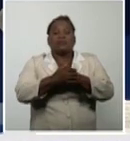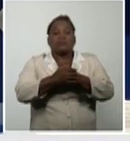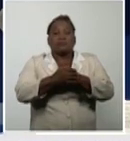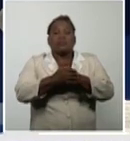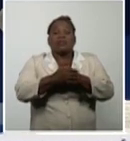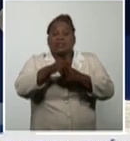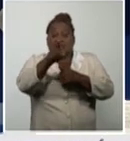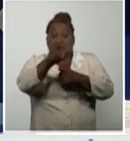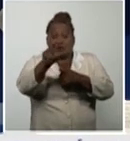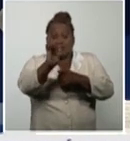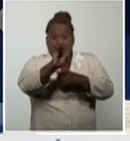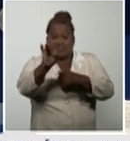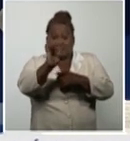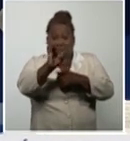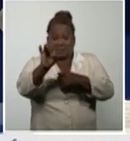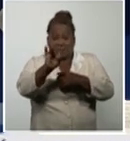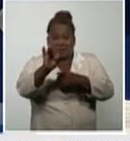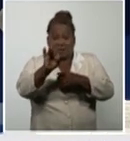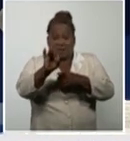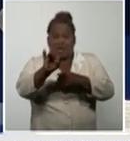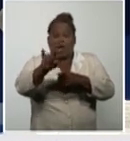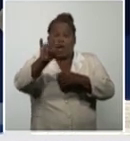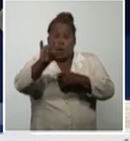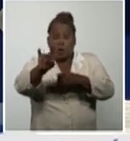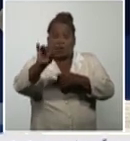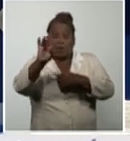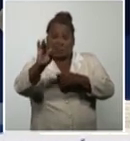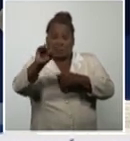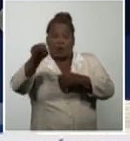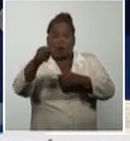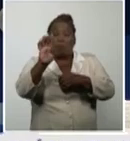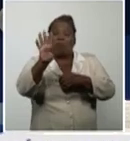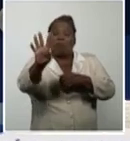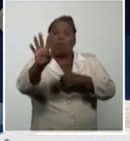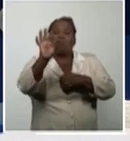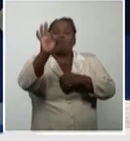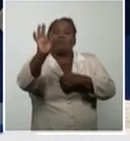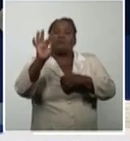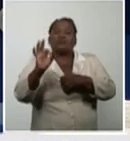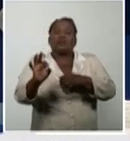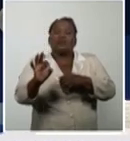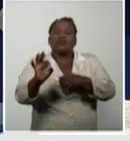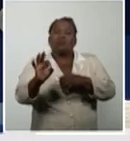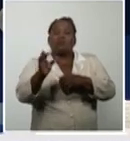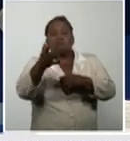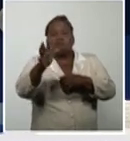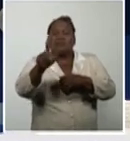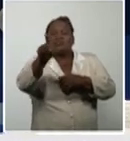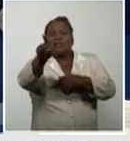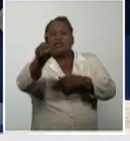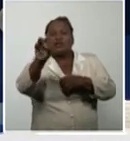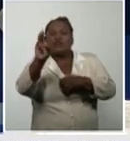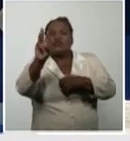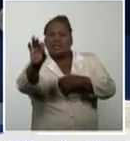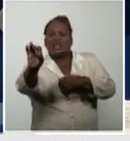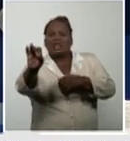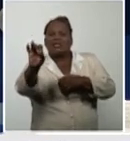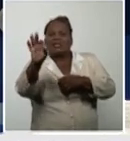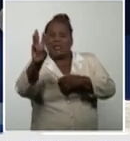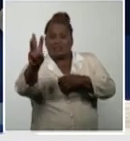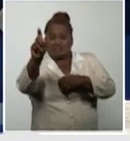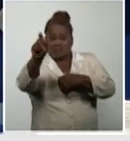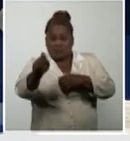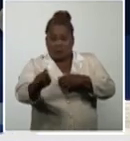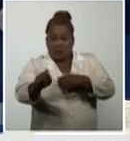data, 97.4% of these 177 cases, that is 173,